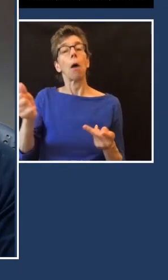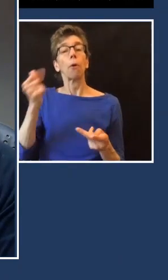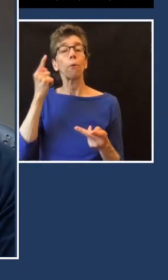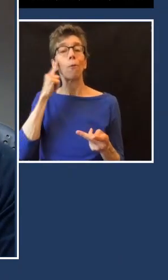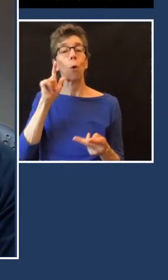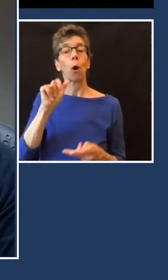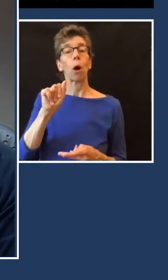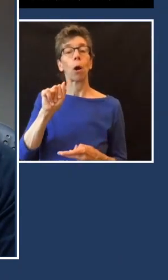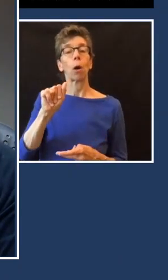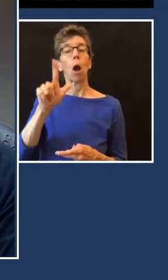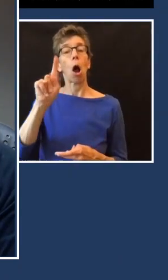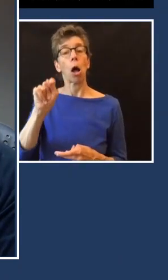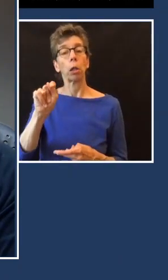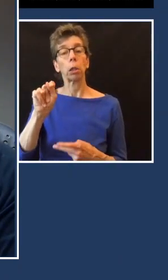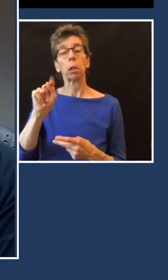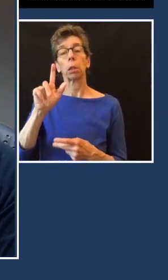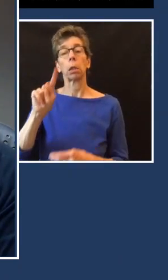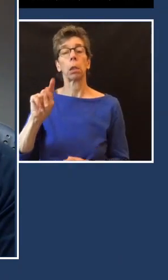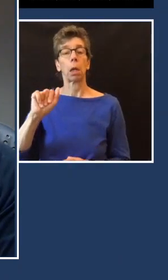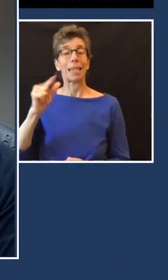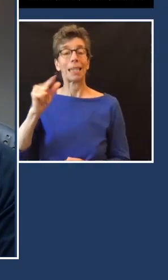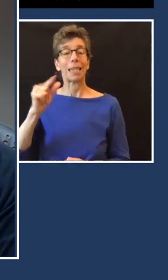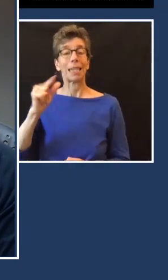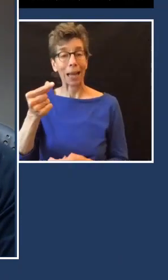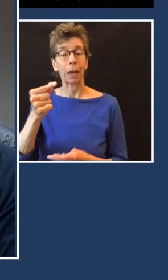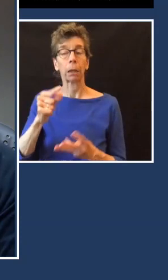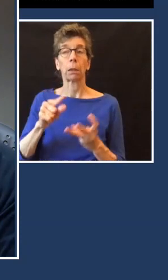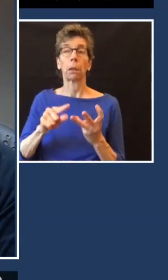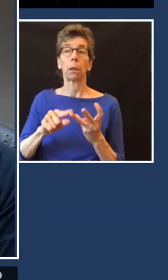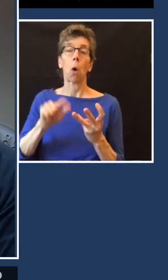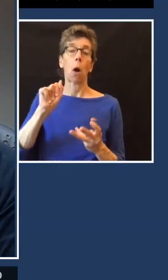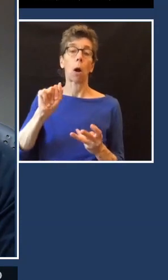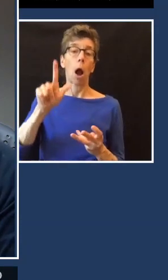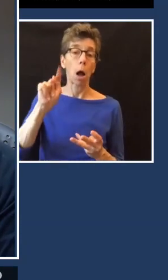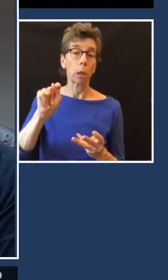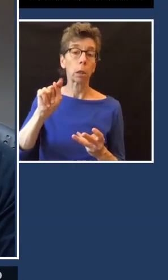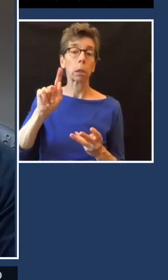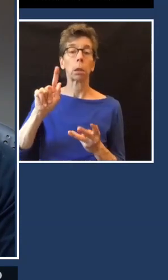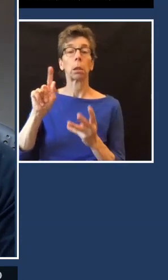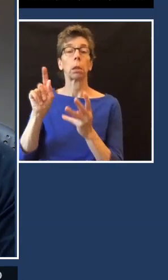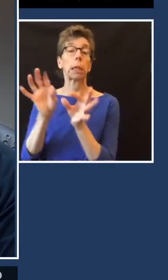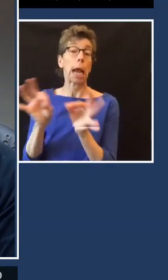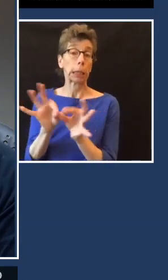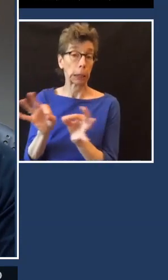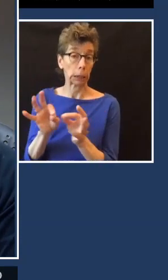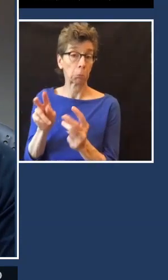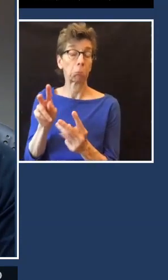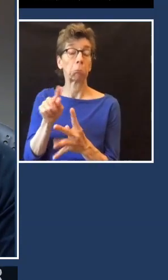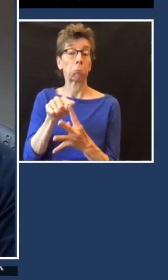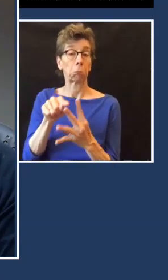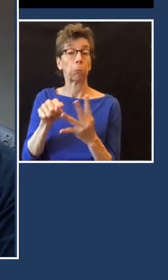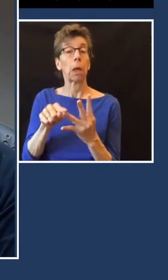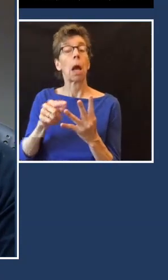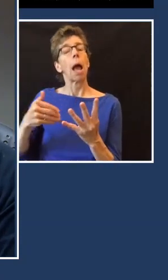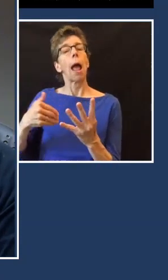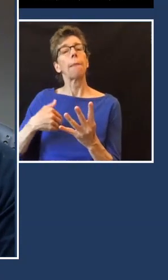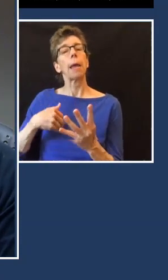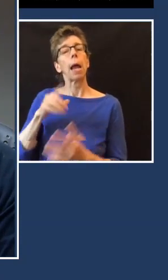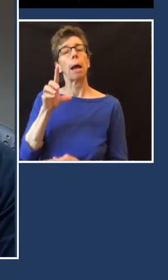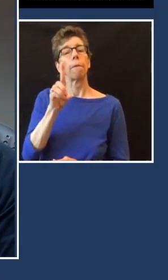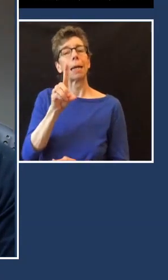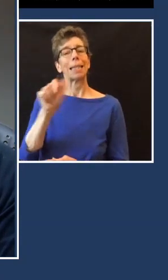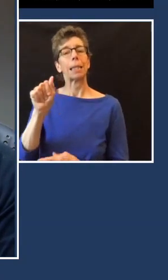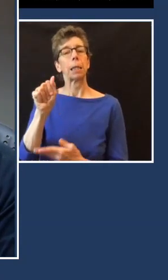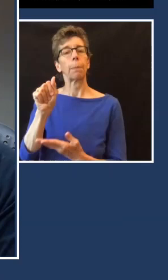alt text if you're uploading any images as well. They also have a disability answer desk that you can get